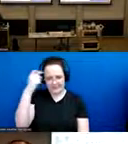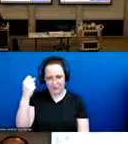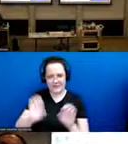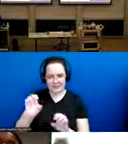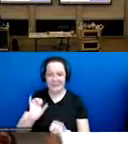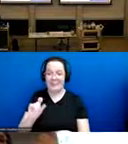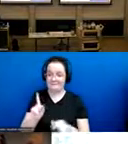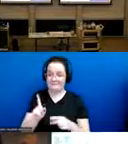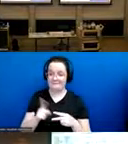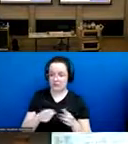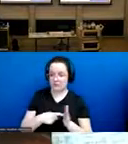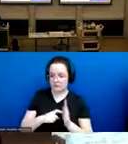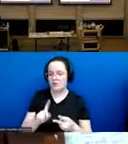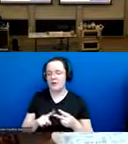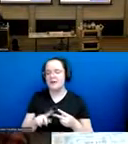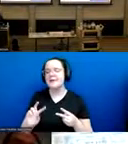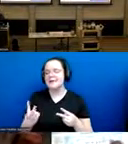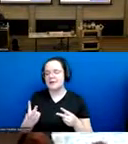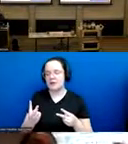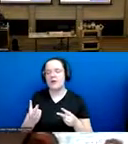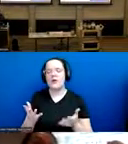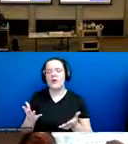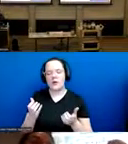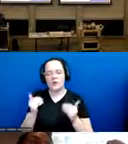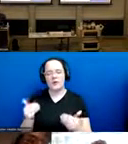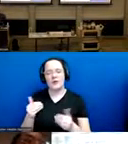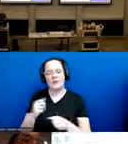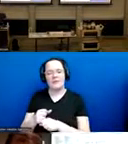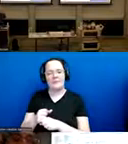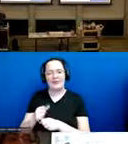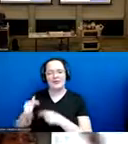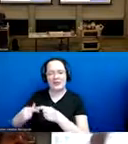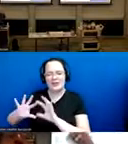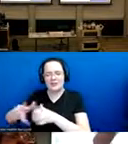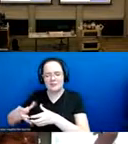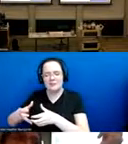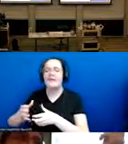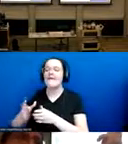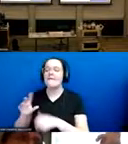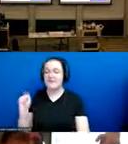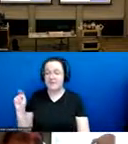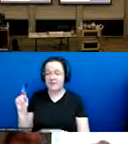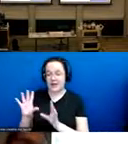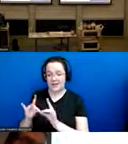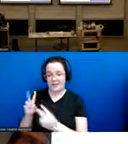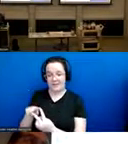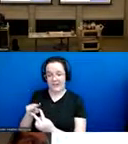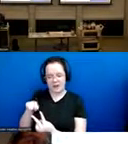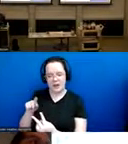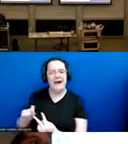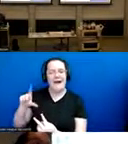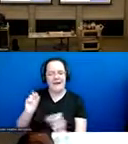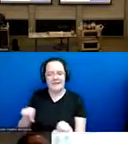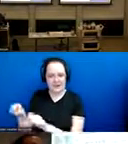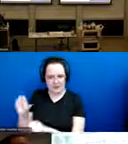one is we want to make the generation of photon entangled pairs as high as possible with the